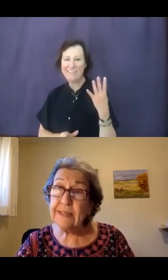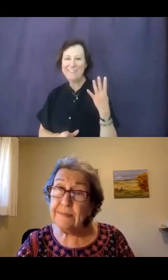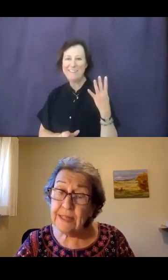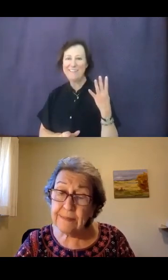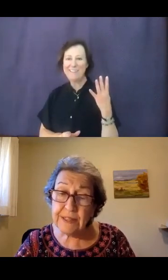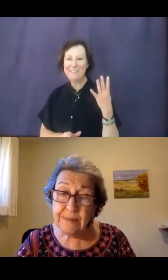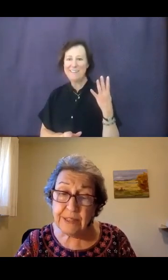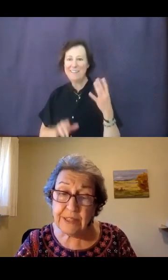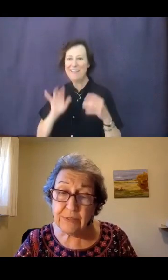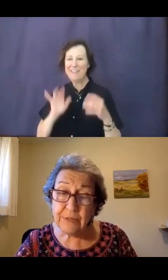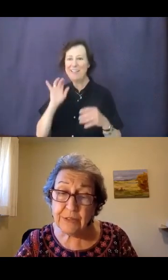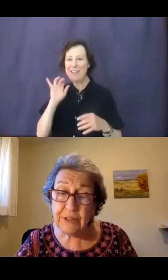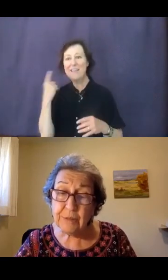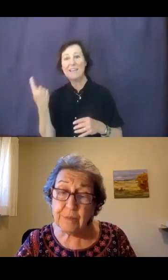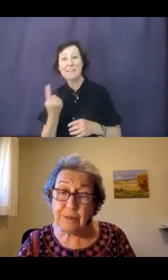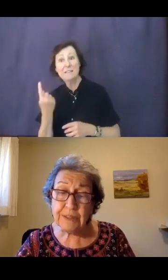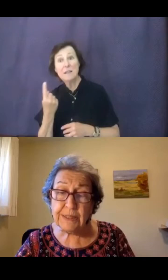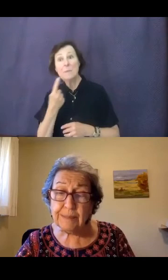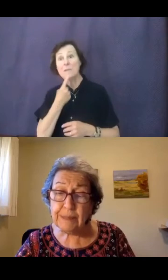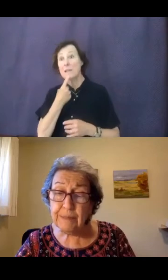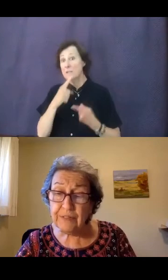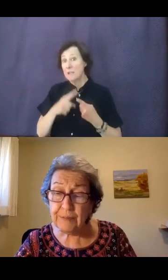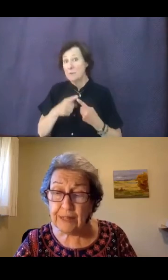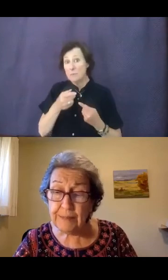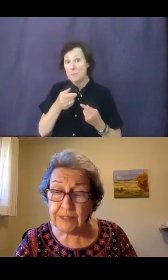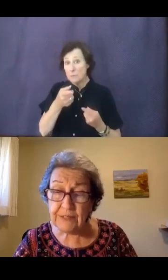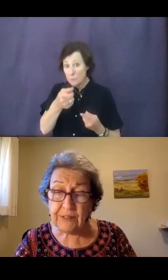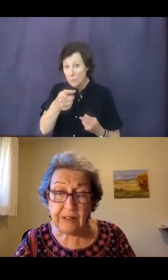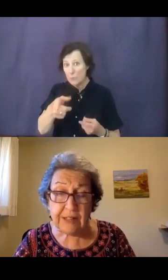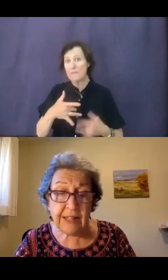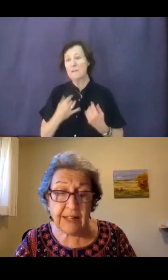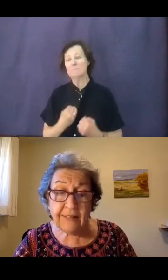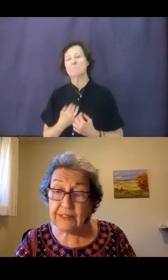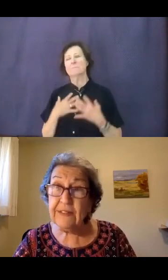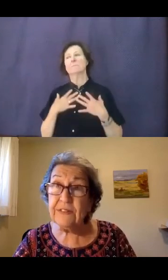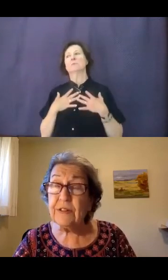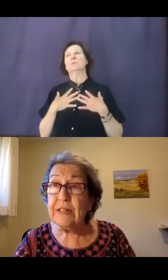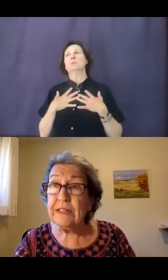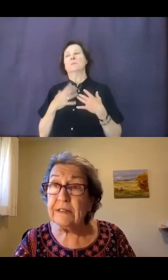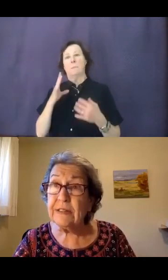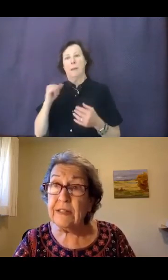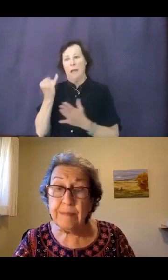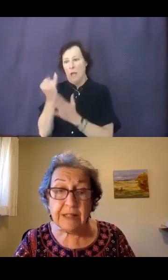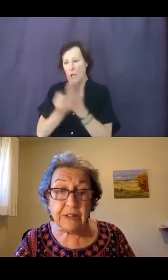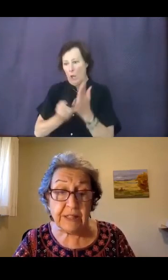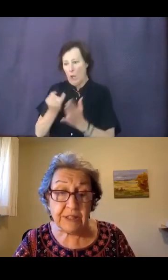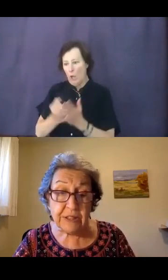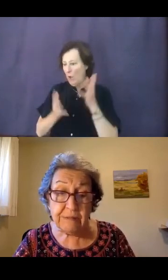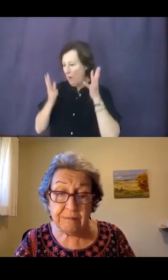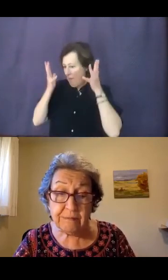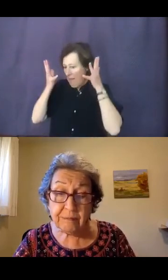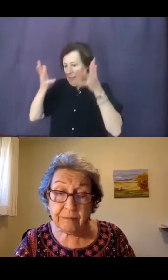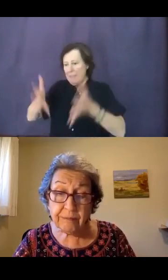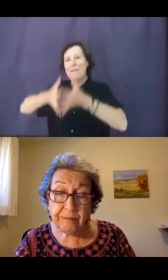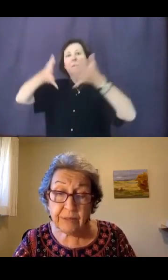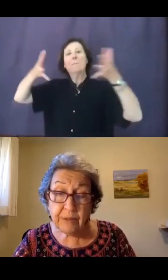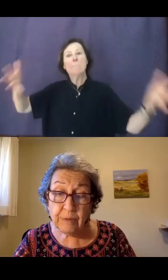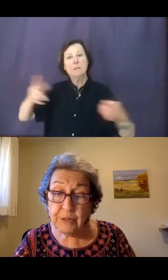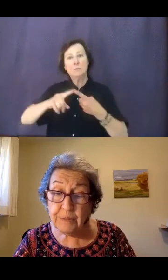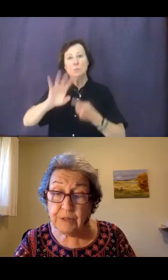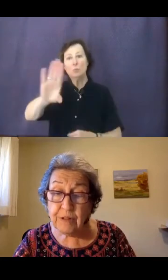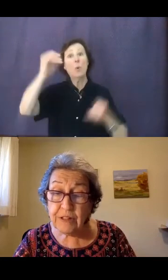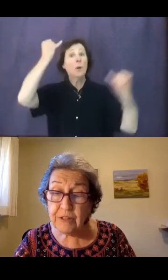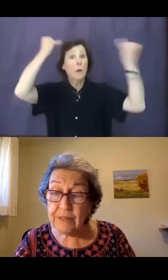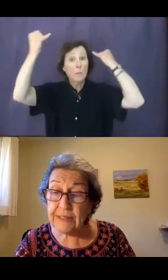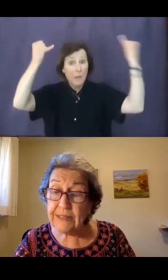Does it sometimes seem to you that you're most deeply moved by a piece of art that leaves a great deal to the imagination? Or would